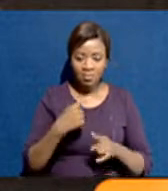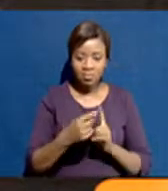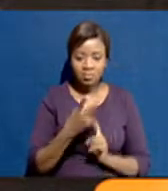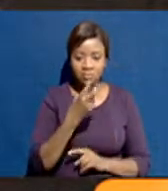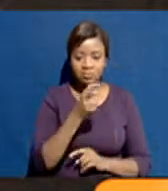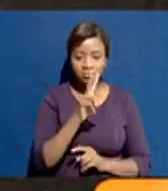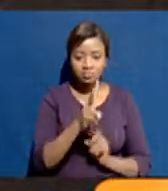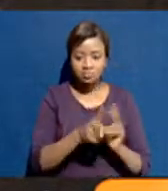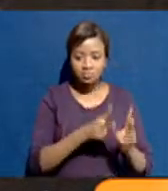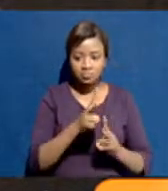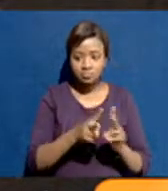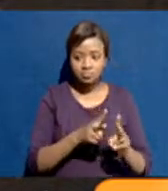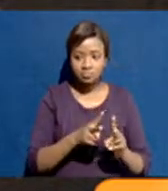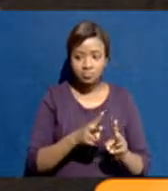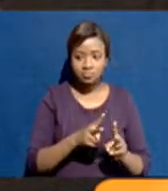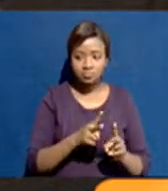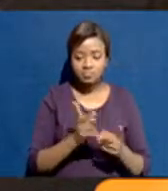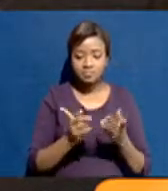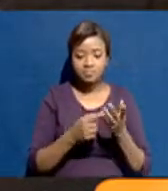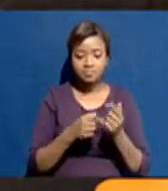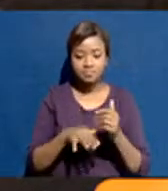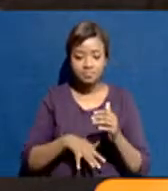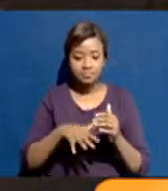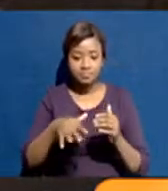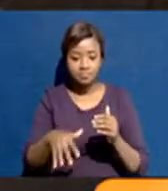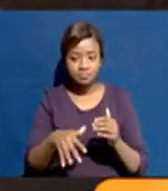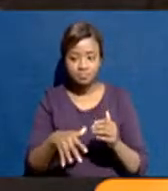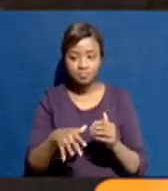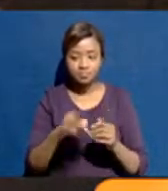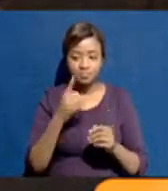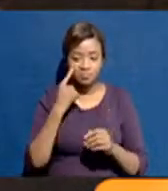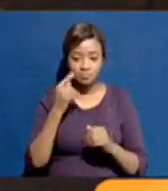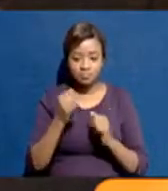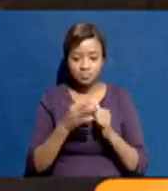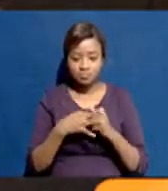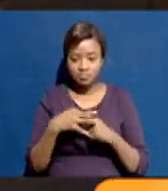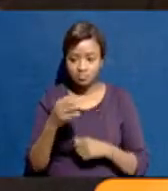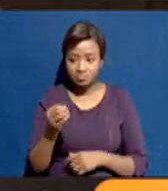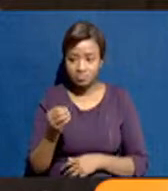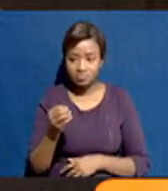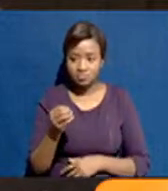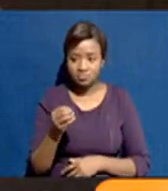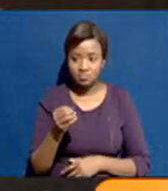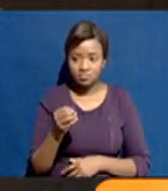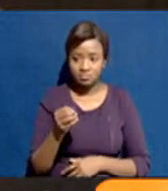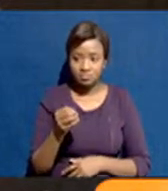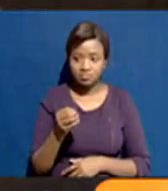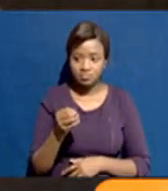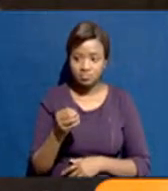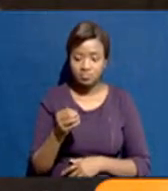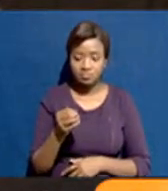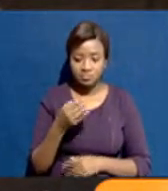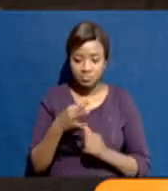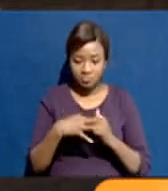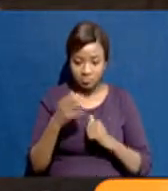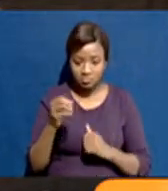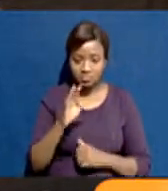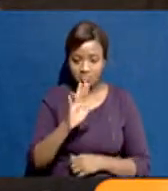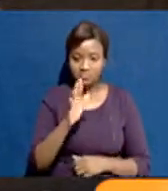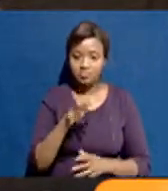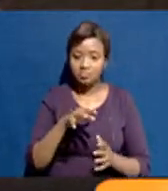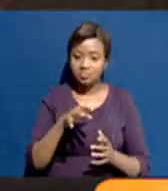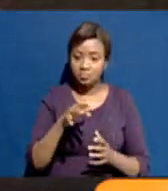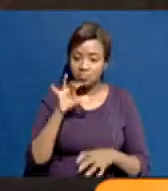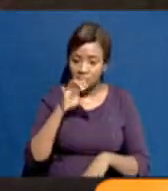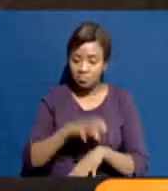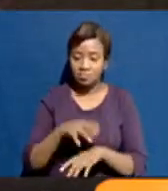2022, how many are actually seroconverted? And you can actually see about 80 of them have seroconverted. They've got HIV. And that HIV,